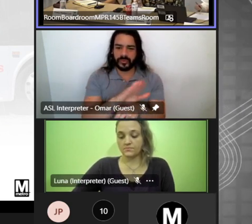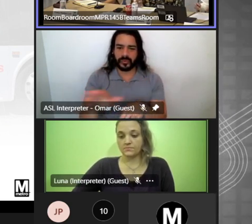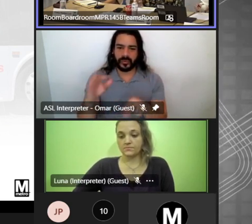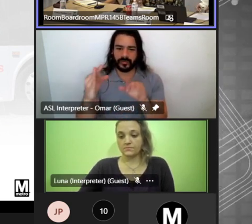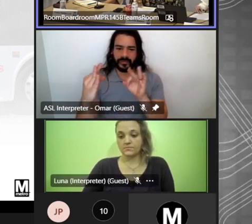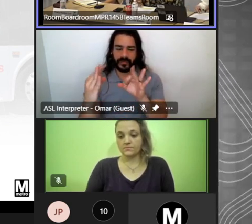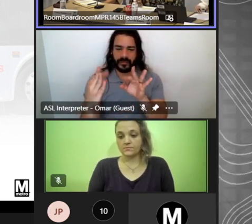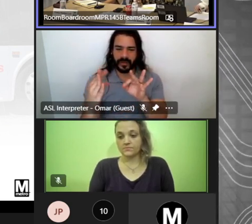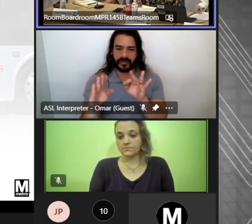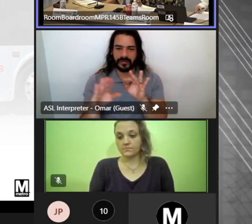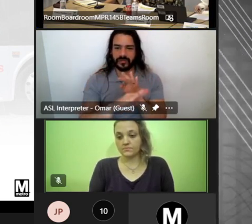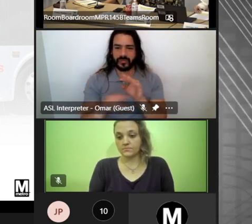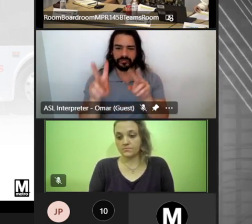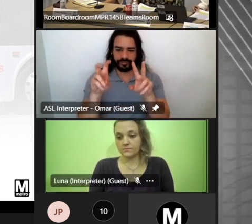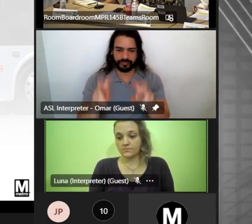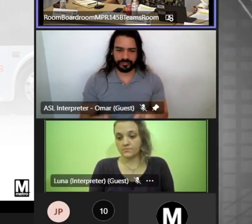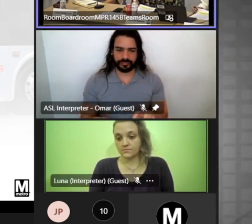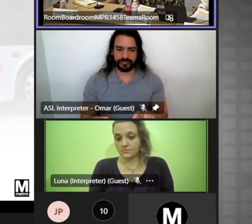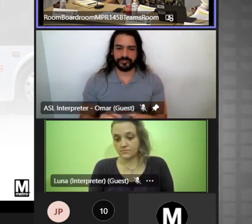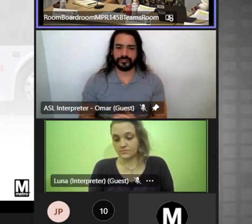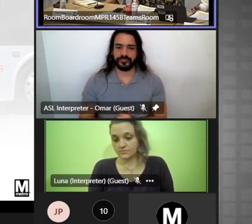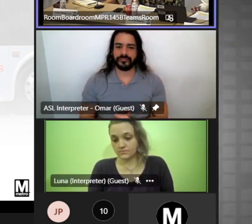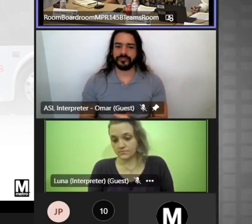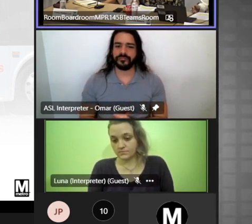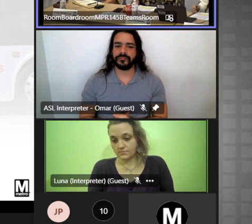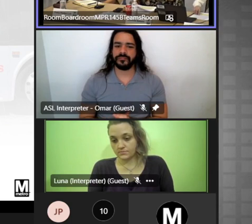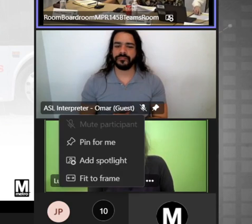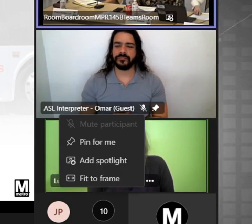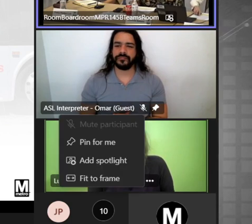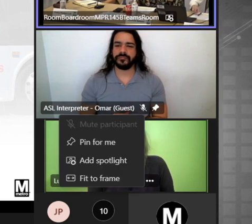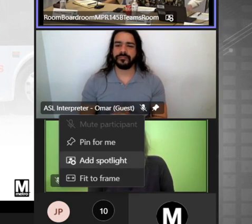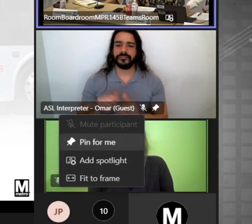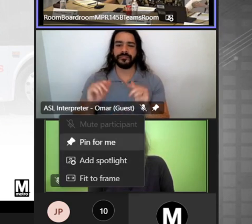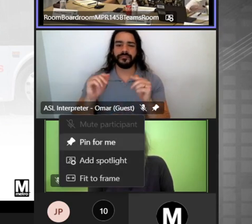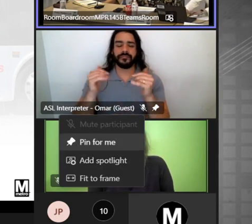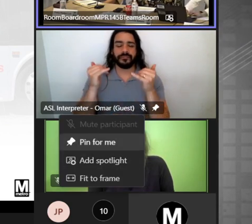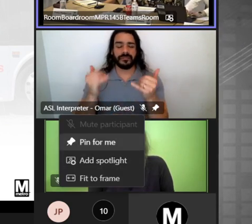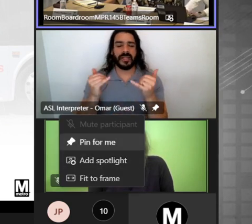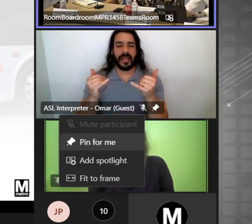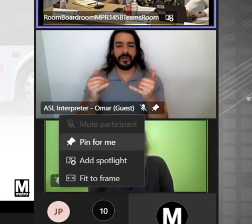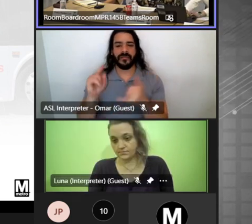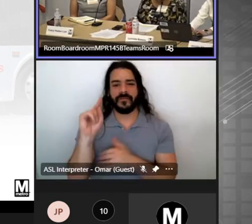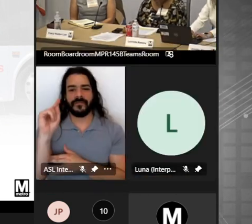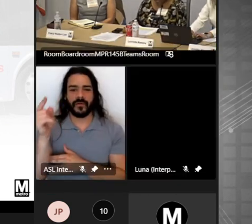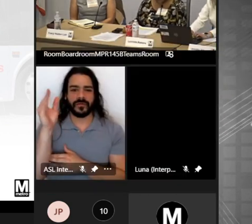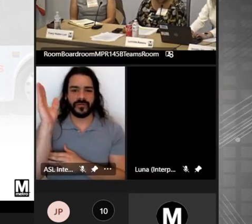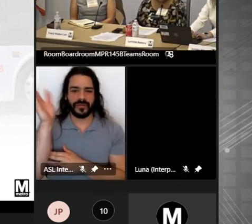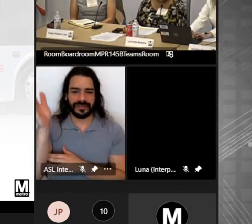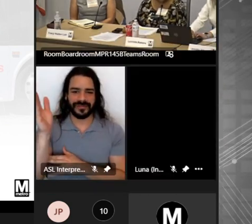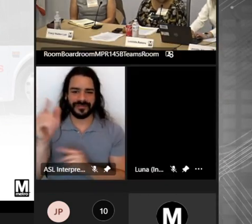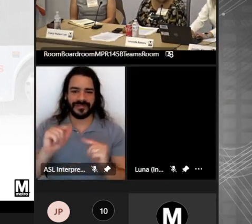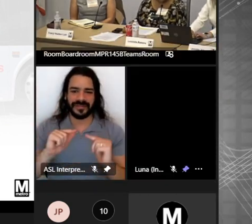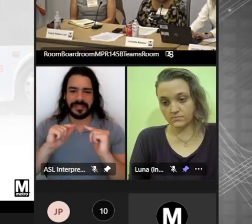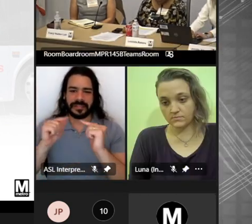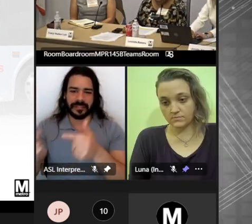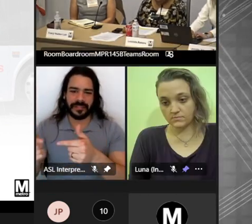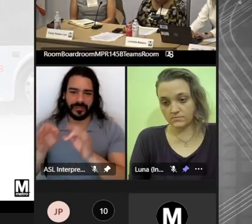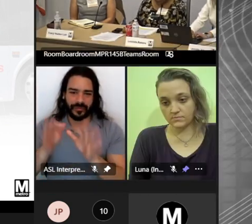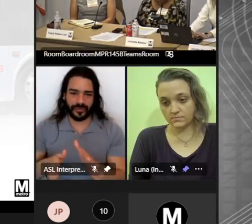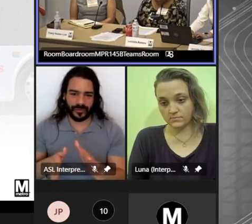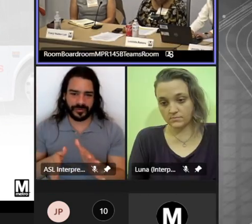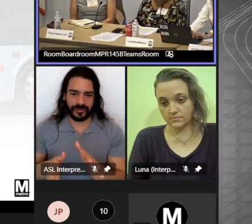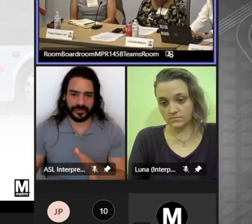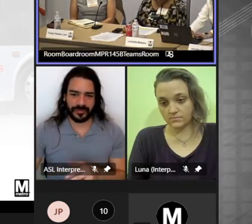testimony received and subsequent staff analysis. And now it's time to call our first